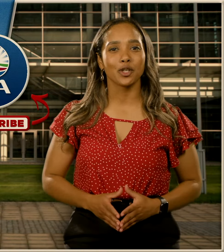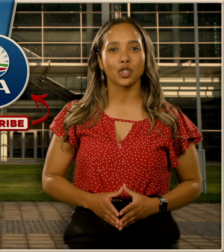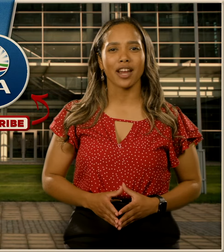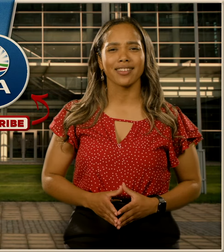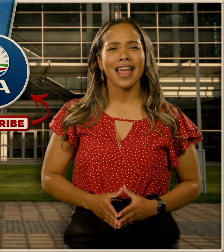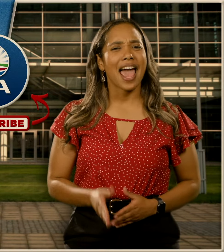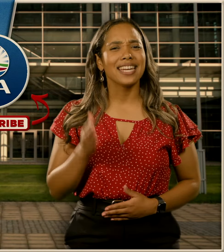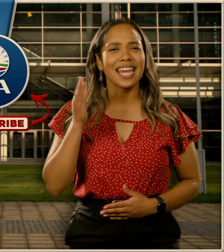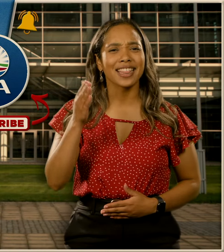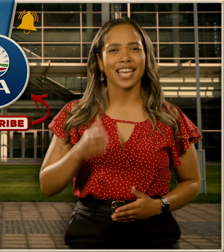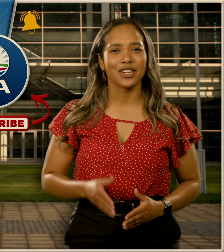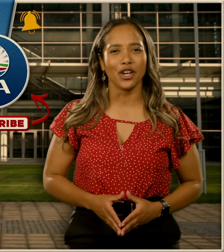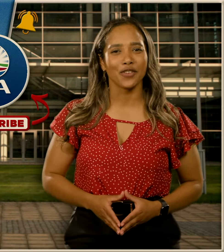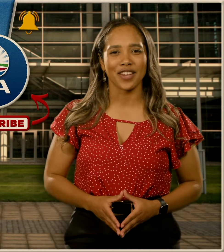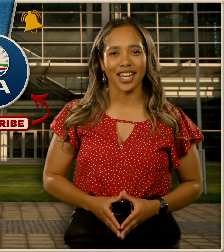our YouTube channel and hit that notification bell. Please like and share our videos with your friends